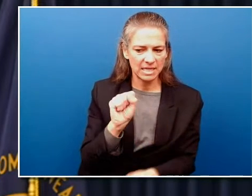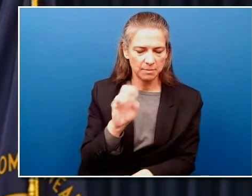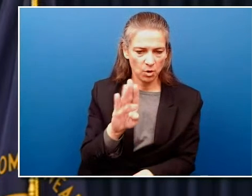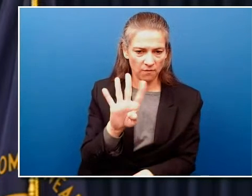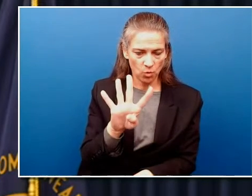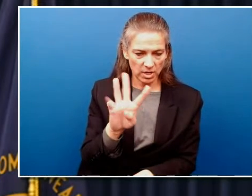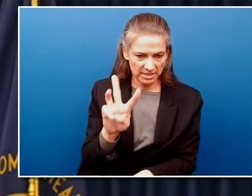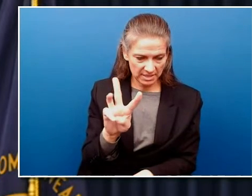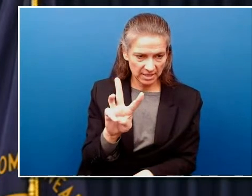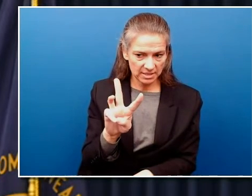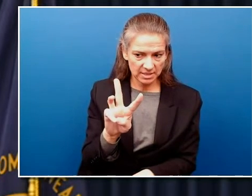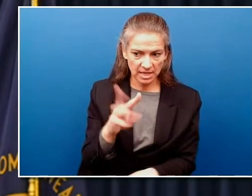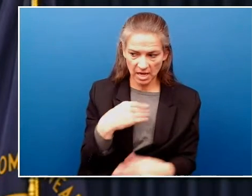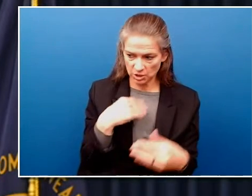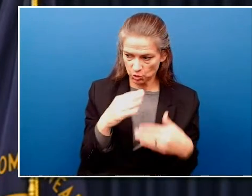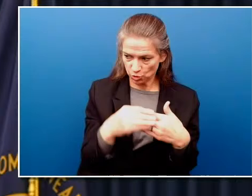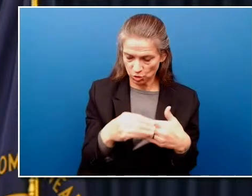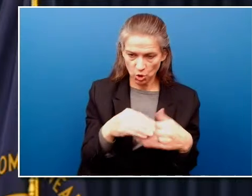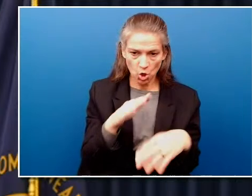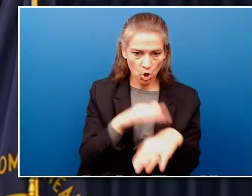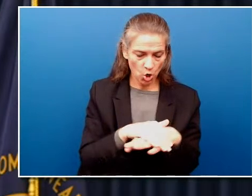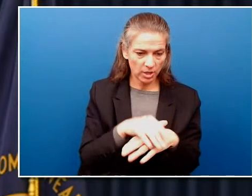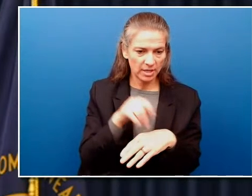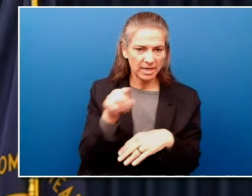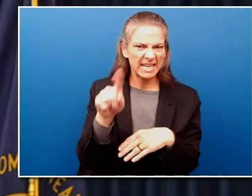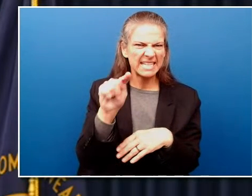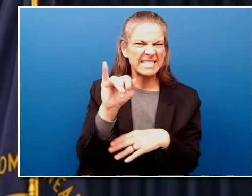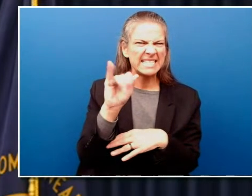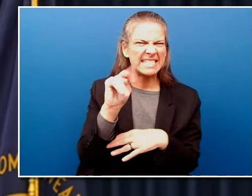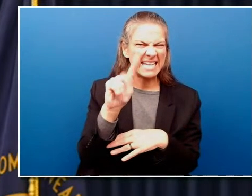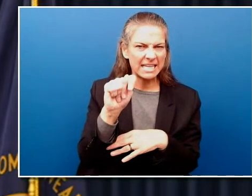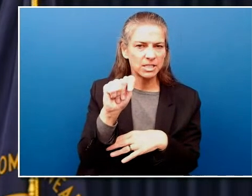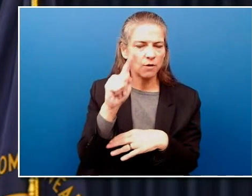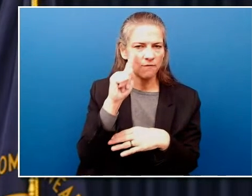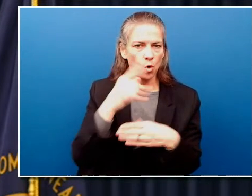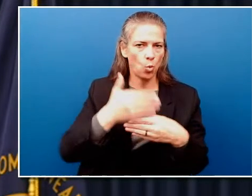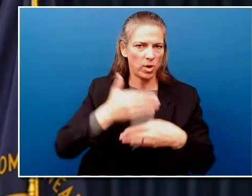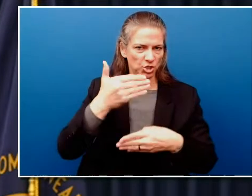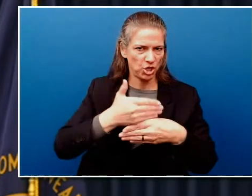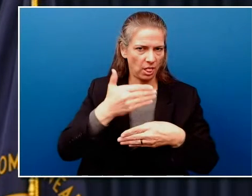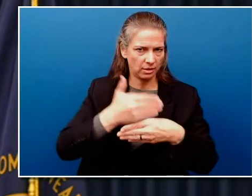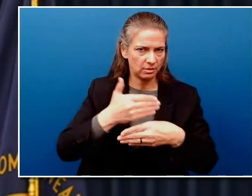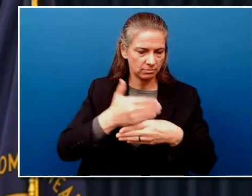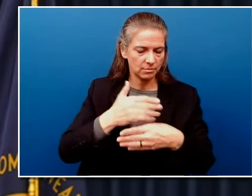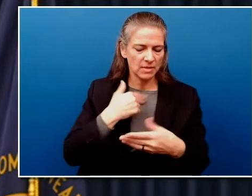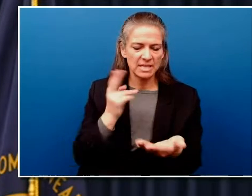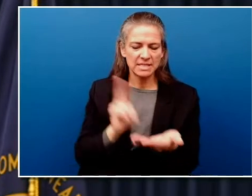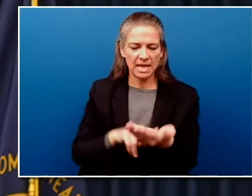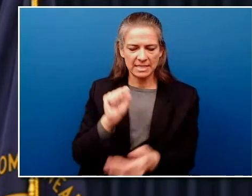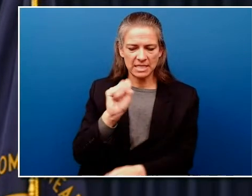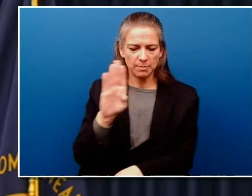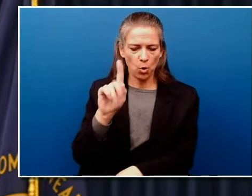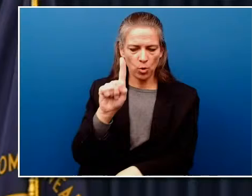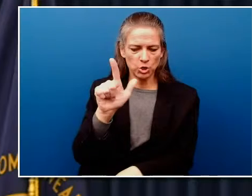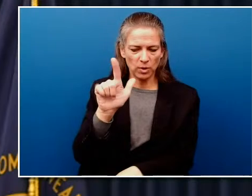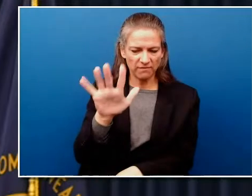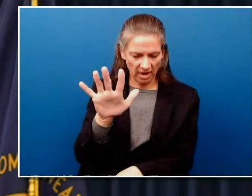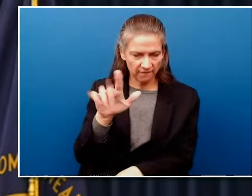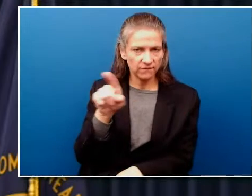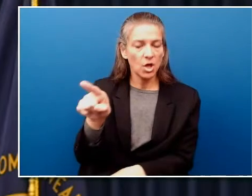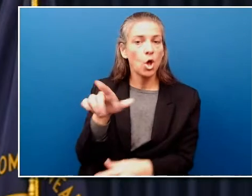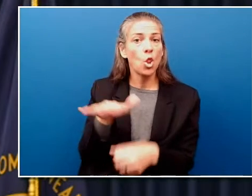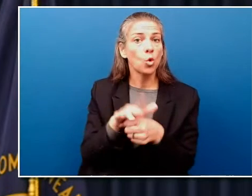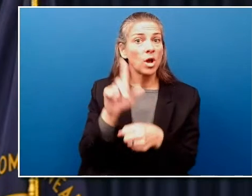the restrictions on tinting for windshields. I also signed Senate Bill 125, which expands the ability of local governments to